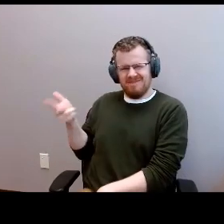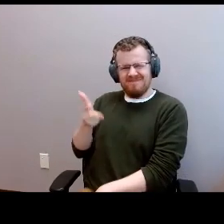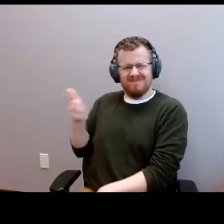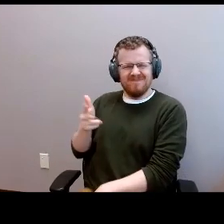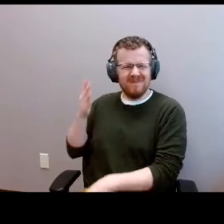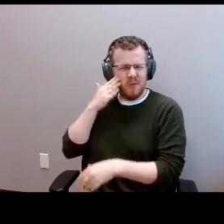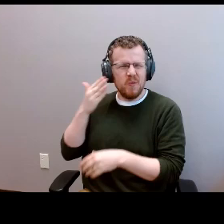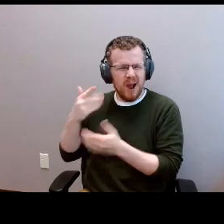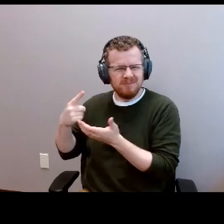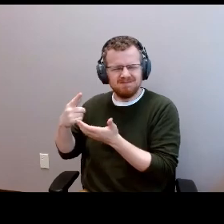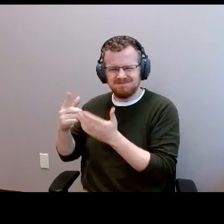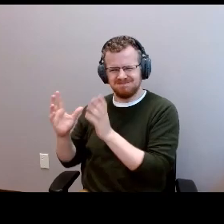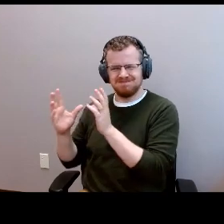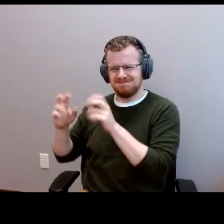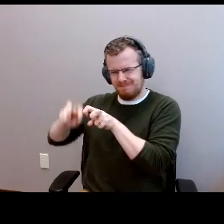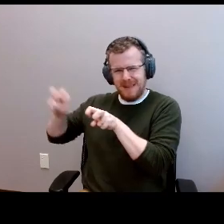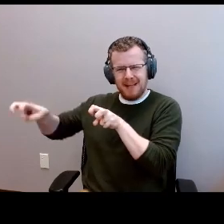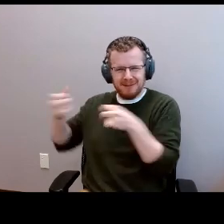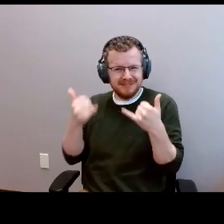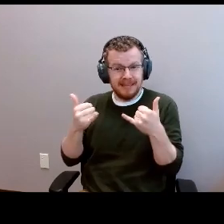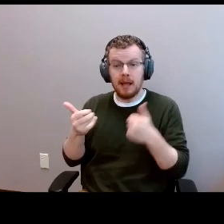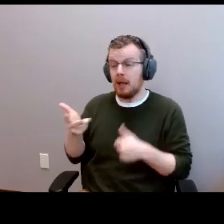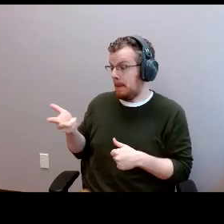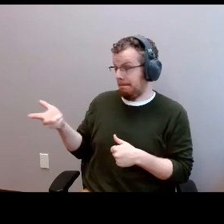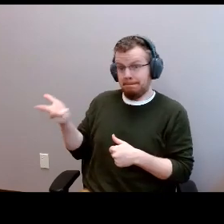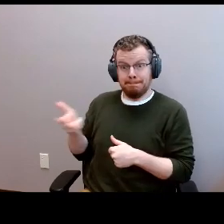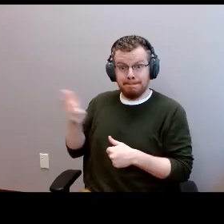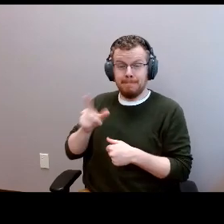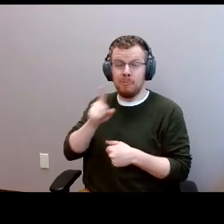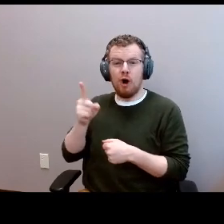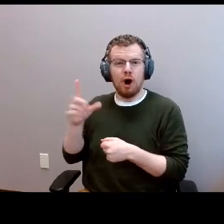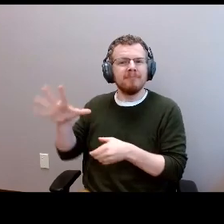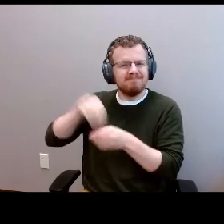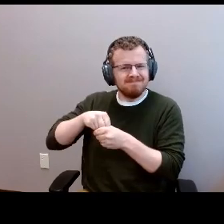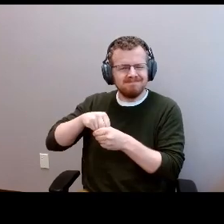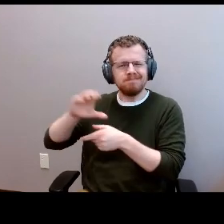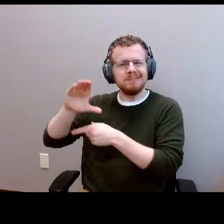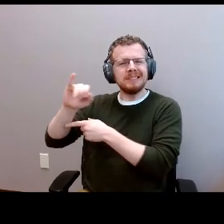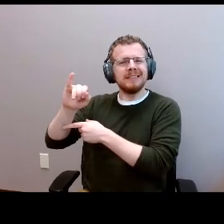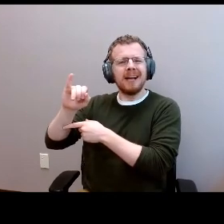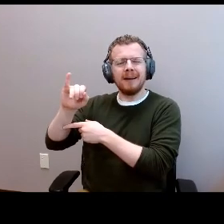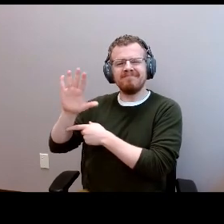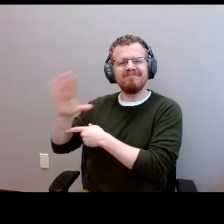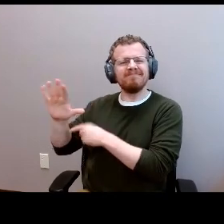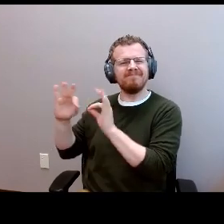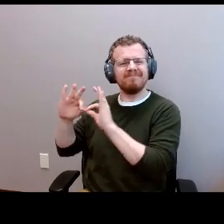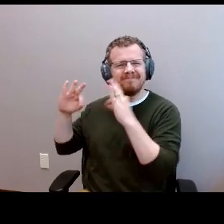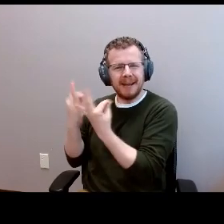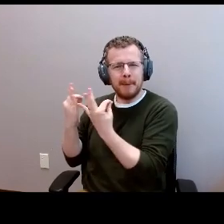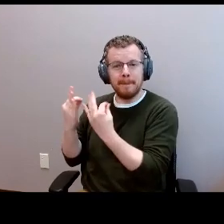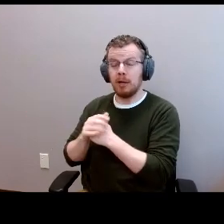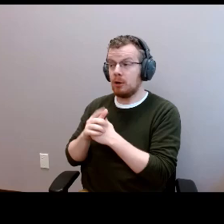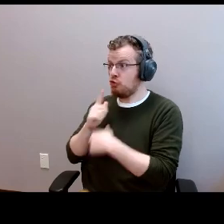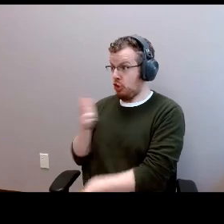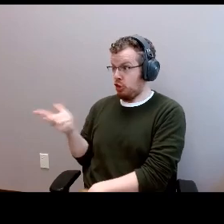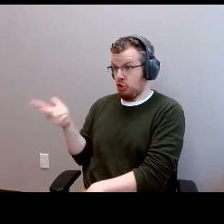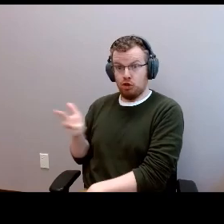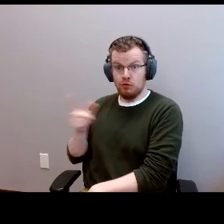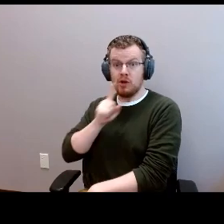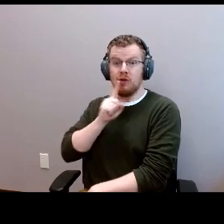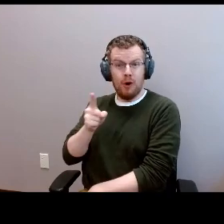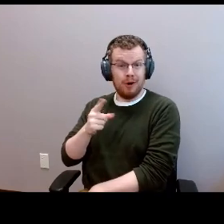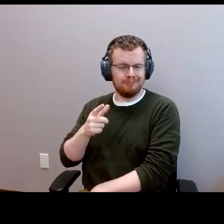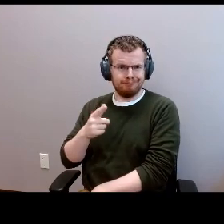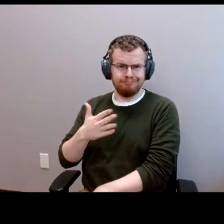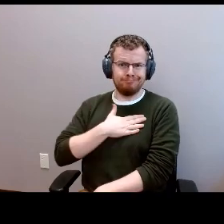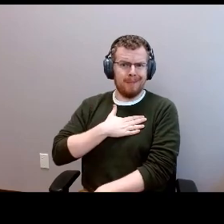These three panelists joining me are members of the Collective Impact Forum family, and all three are real mentors to me,